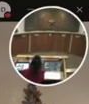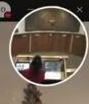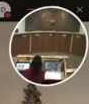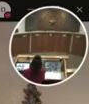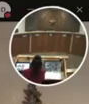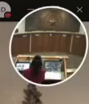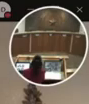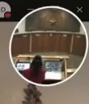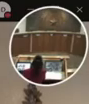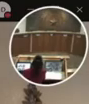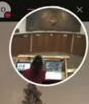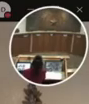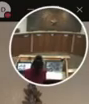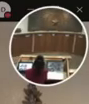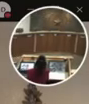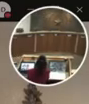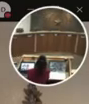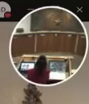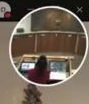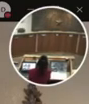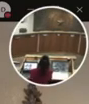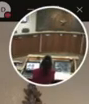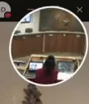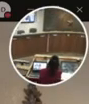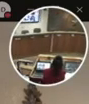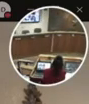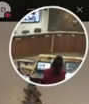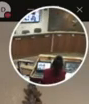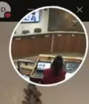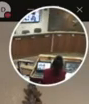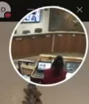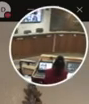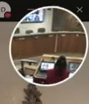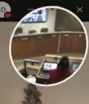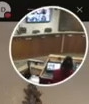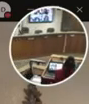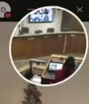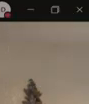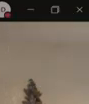Here. Thank you, Mayor Pro Tem. Representative Anello? Here.